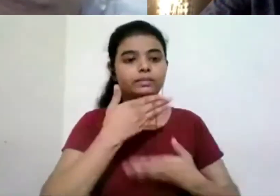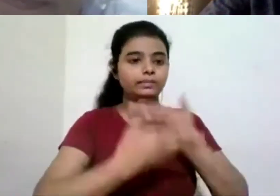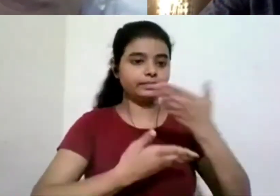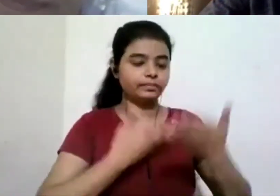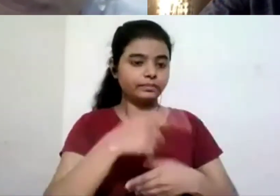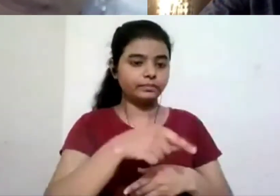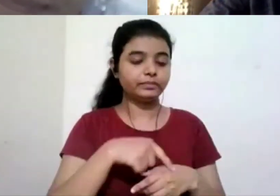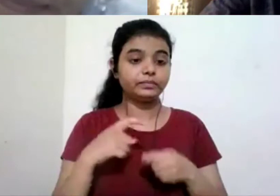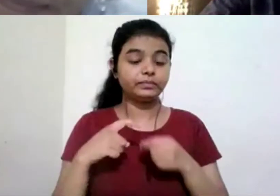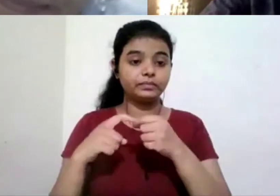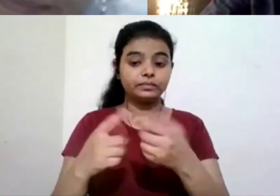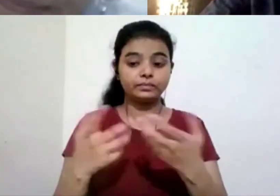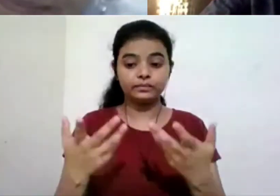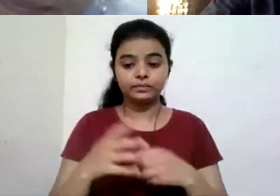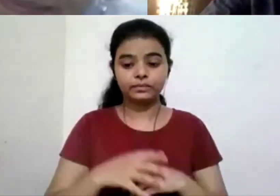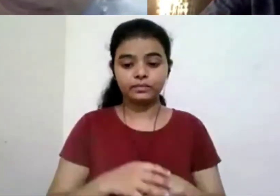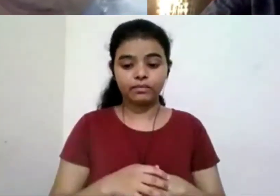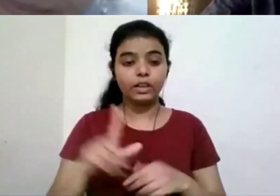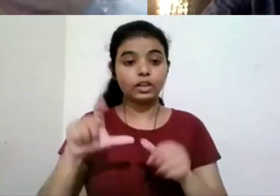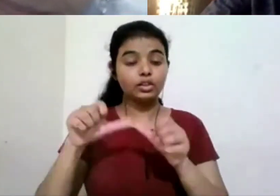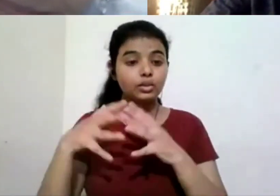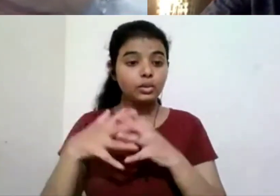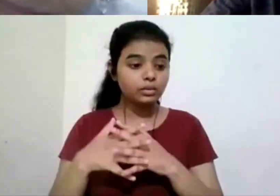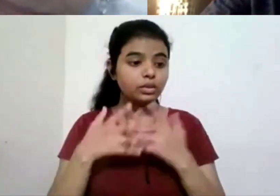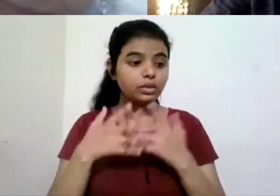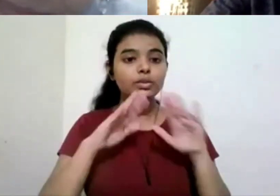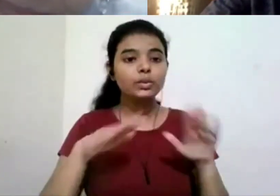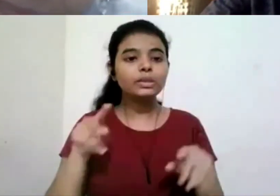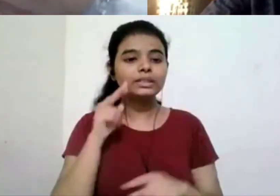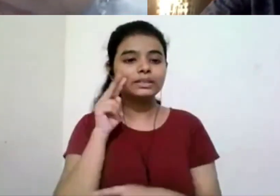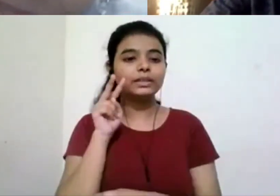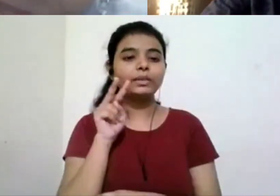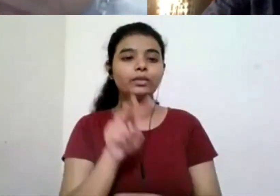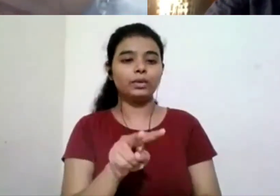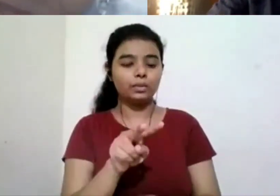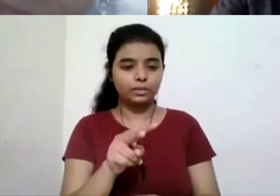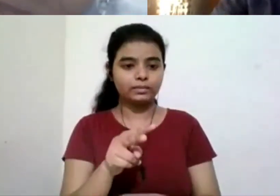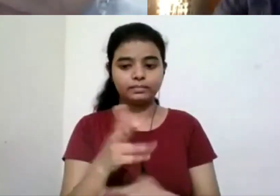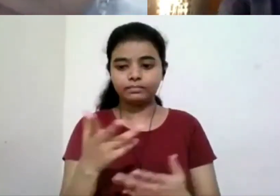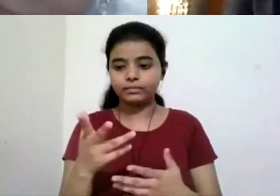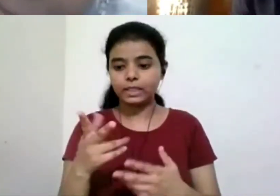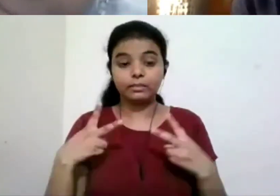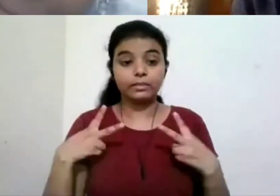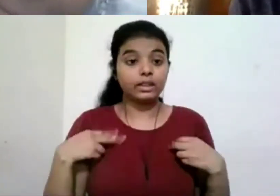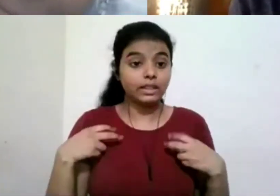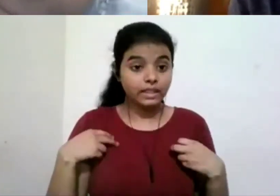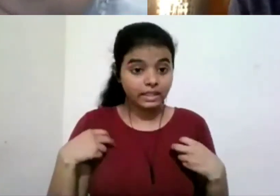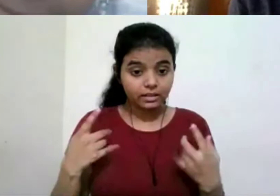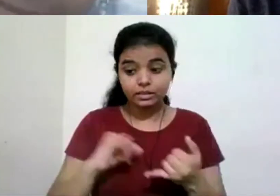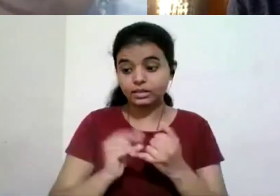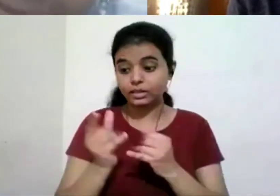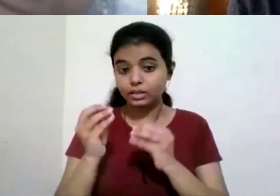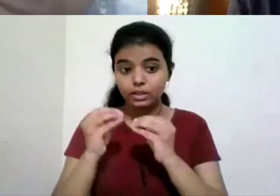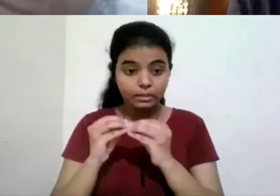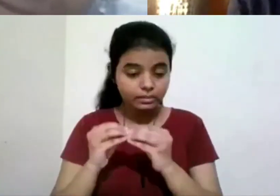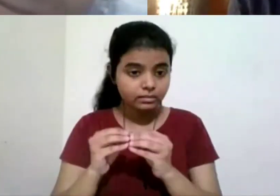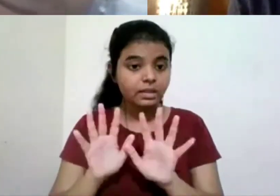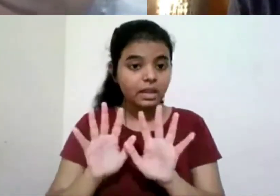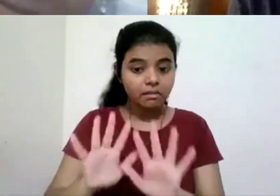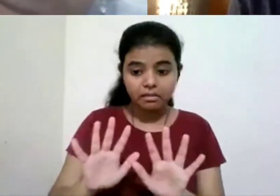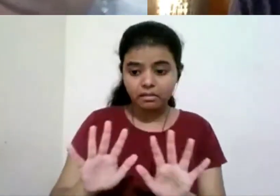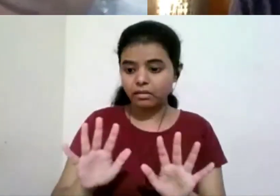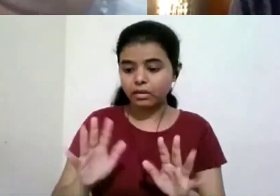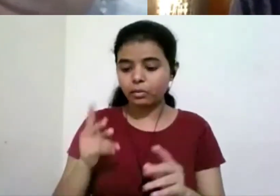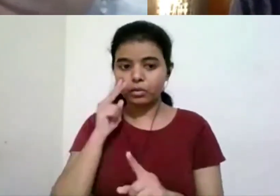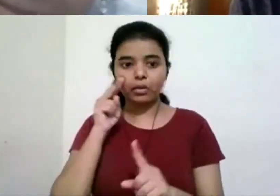question was, if law is viewed primarily by students, especially the way that most legal subjects, quote unquote, are taught as an